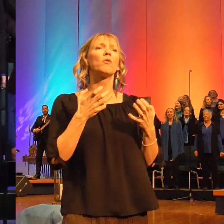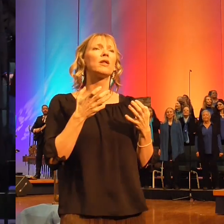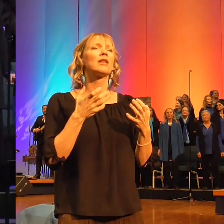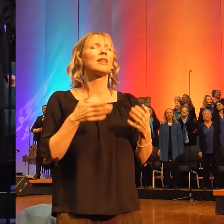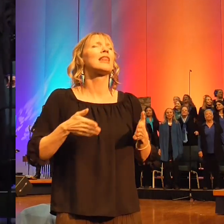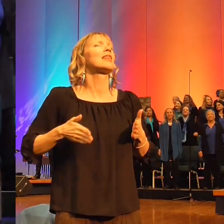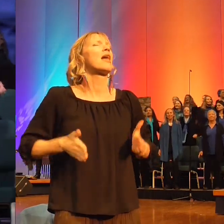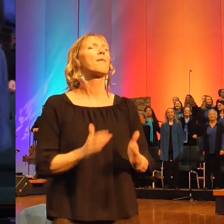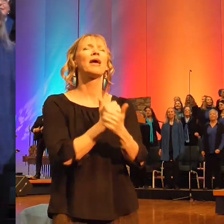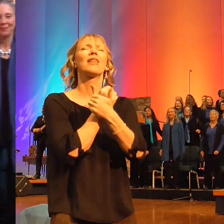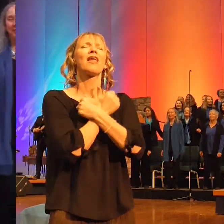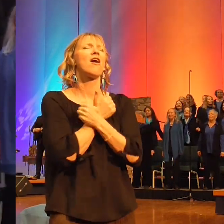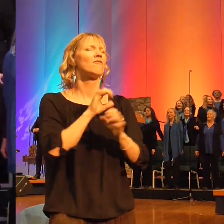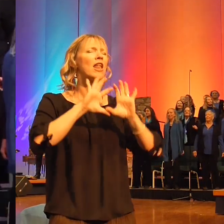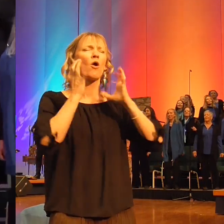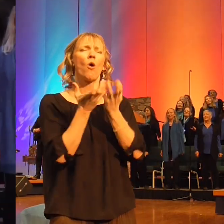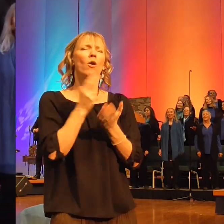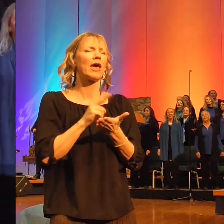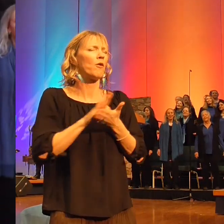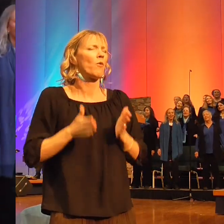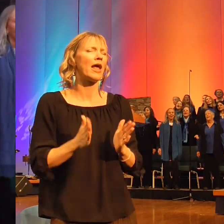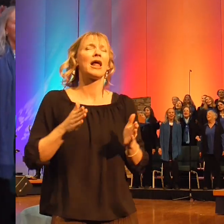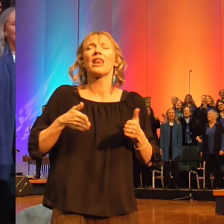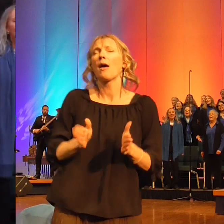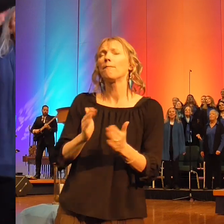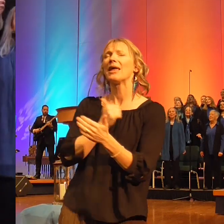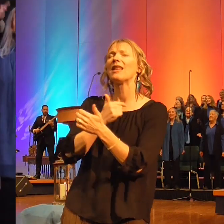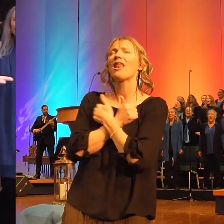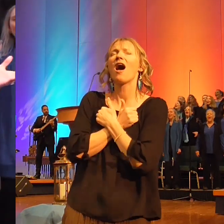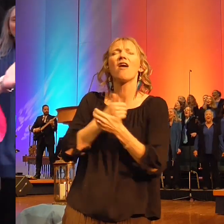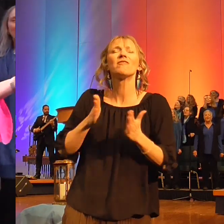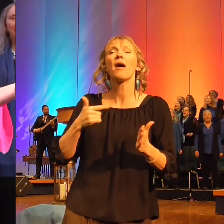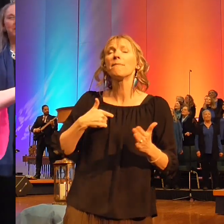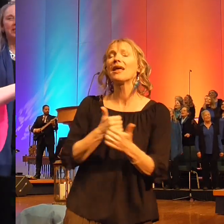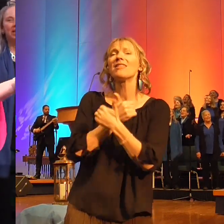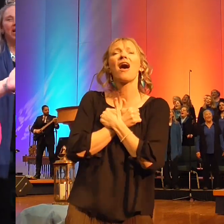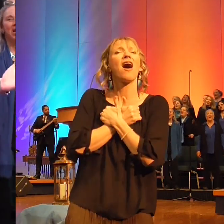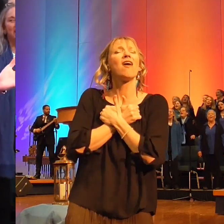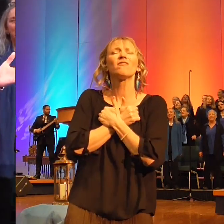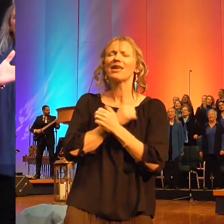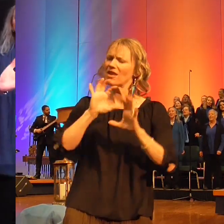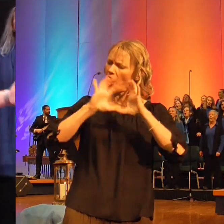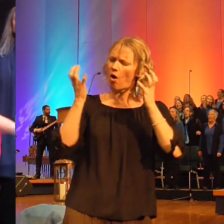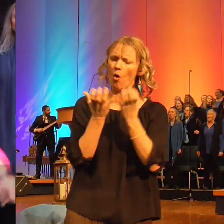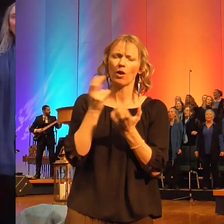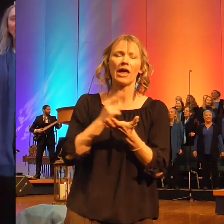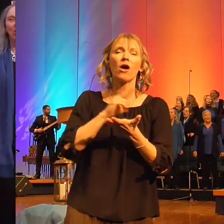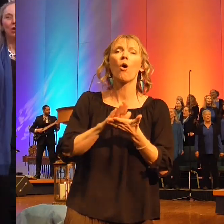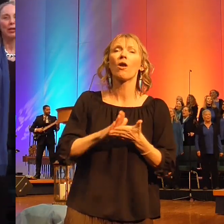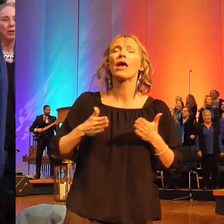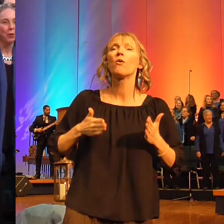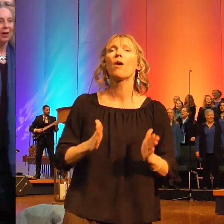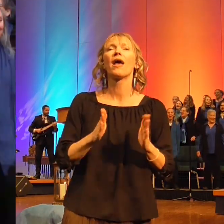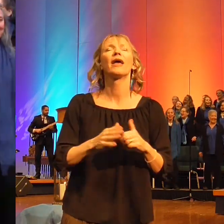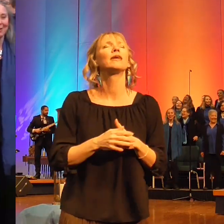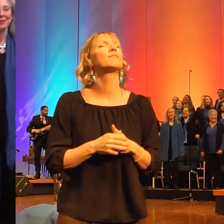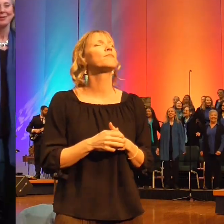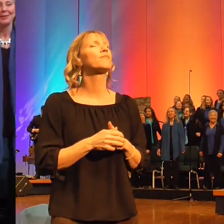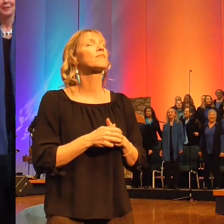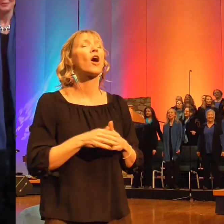Oh, let me love in a holy, holy way. Let me love in a holy, holy